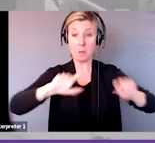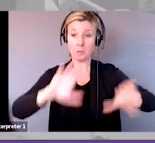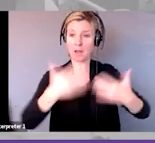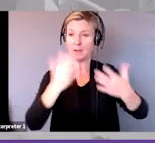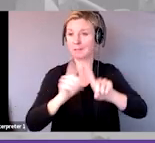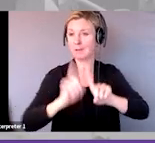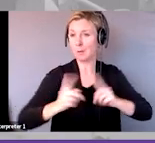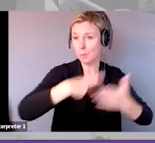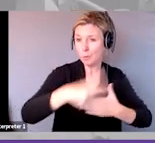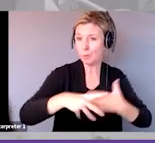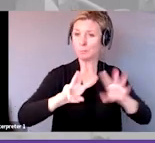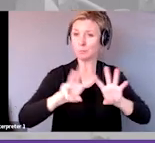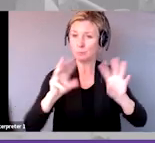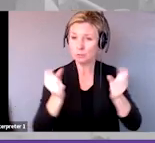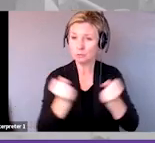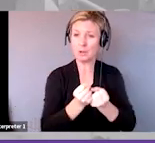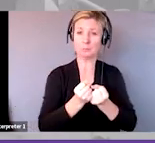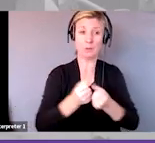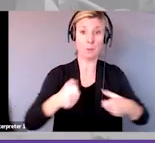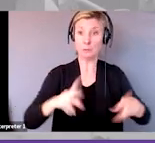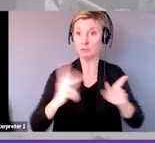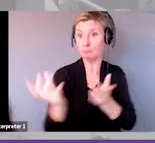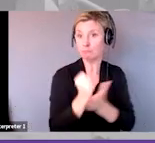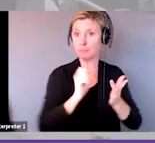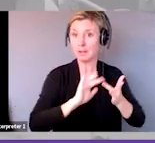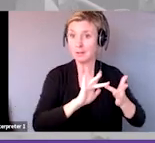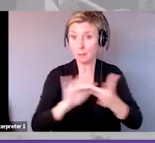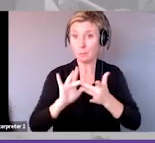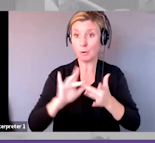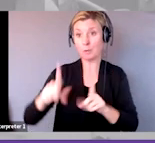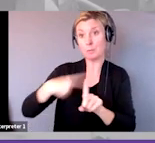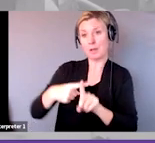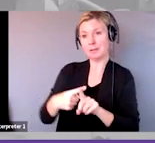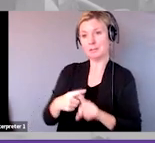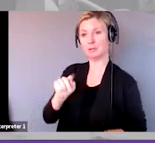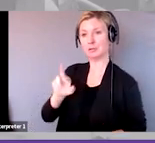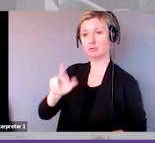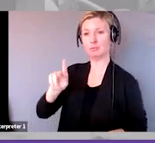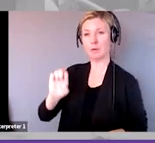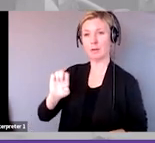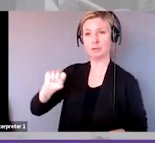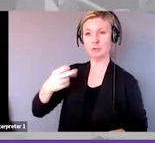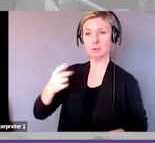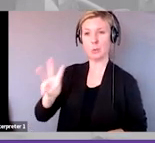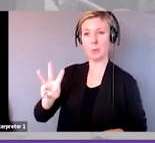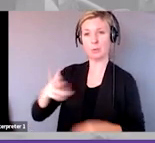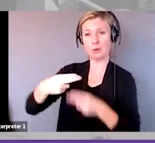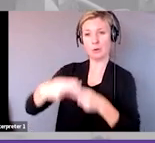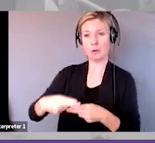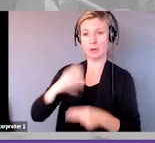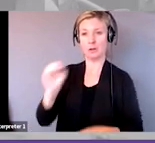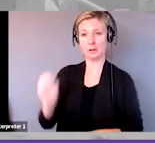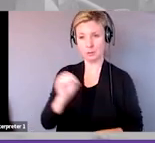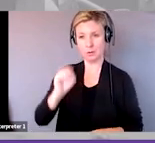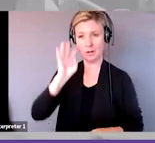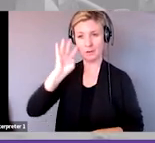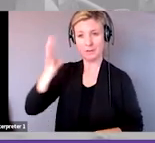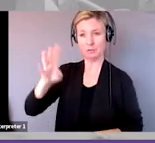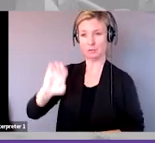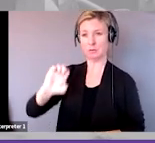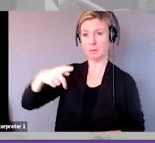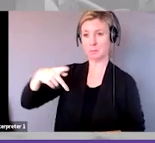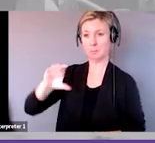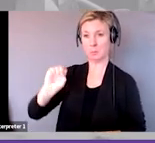networking opportunities, and even a trade show called the Ontario Innovation Expo. But